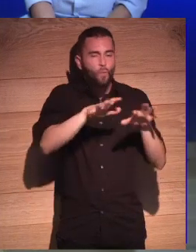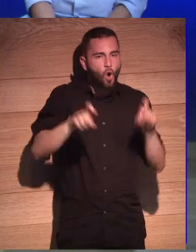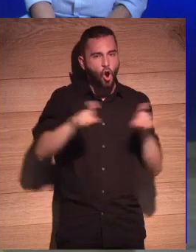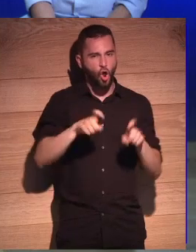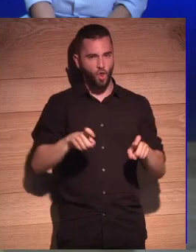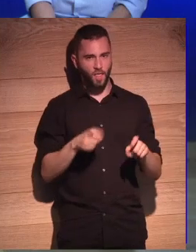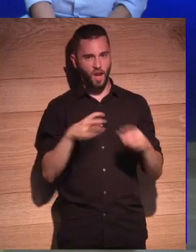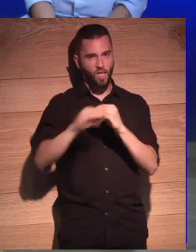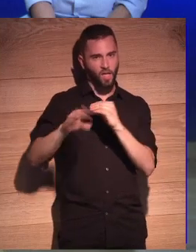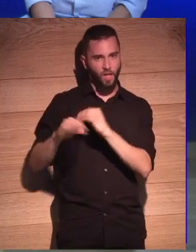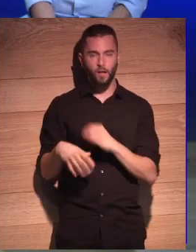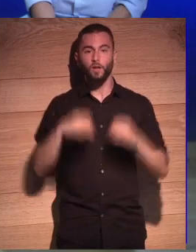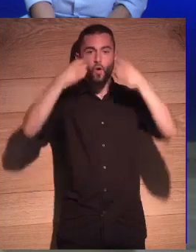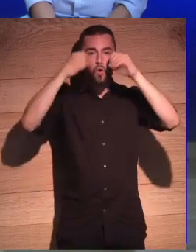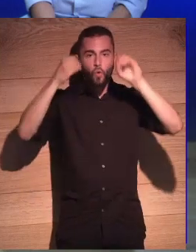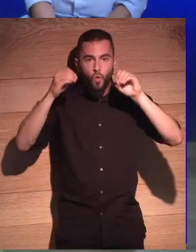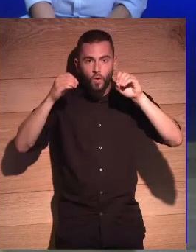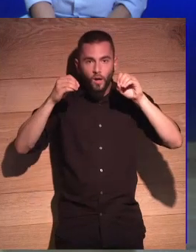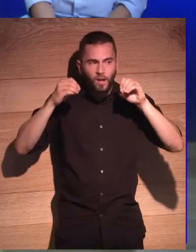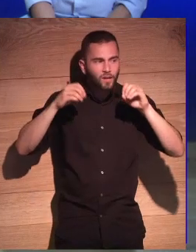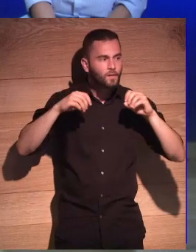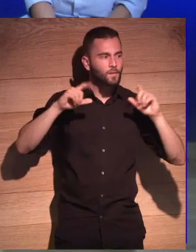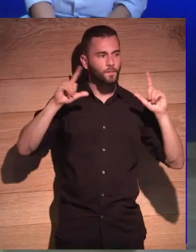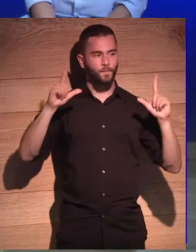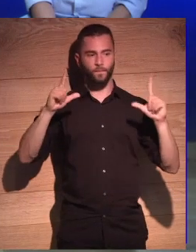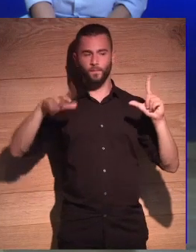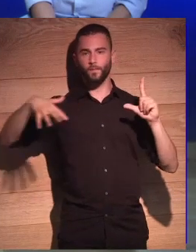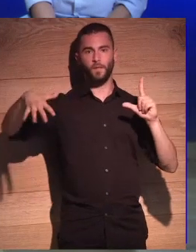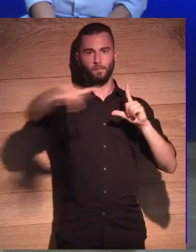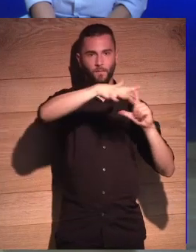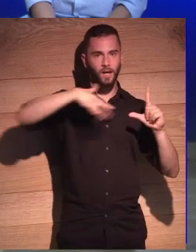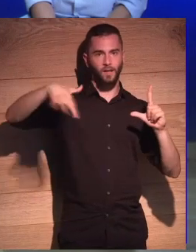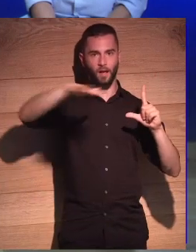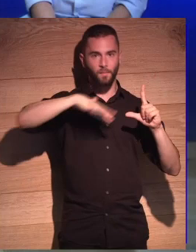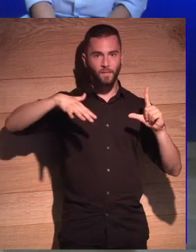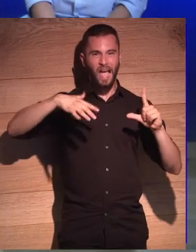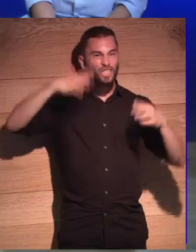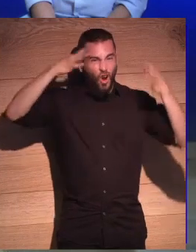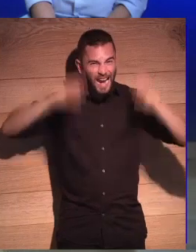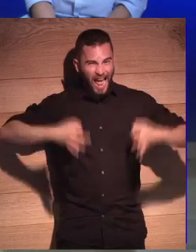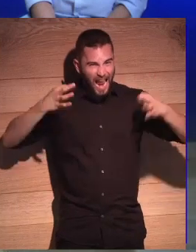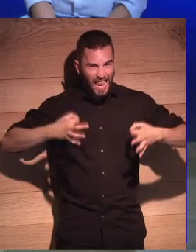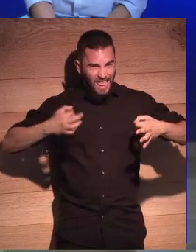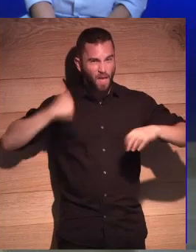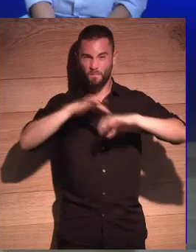are merely created by computer generation.